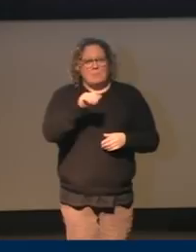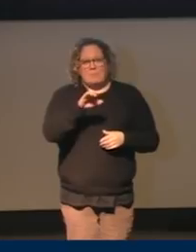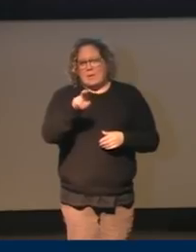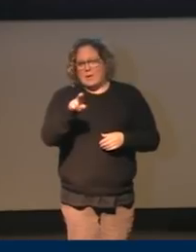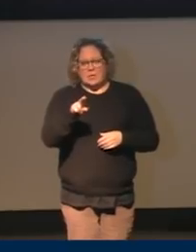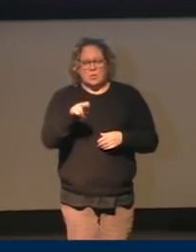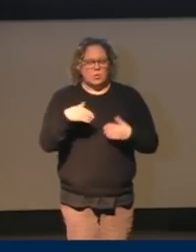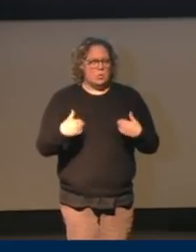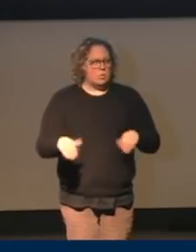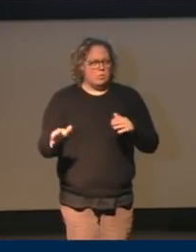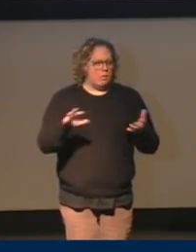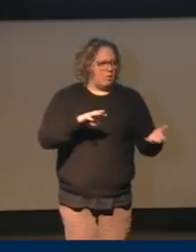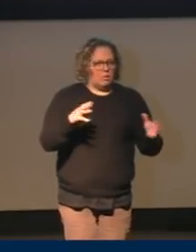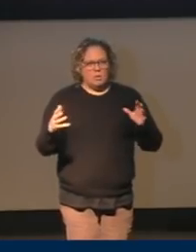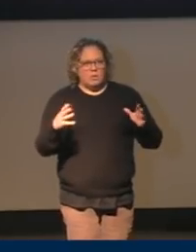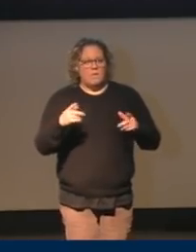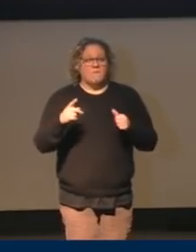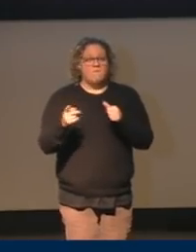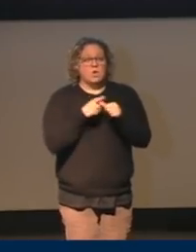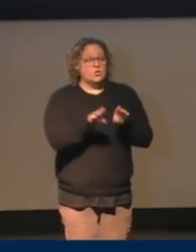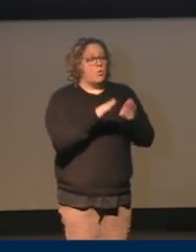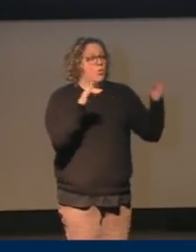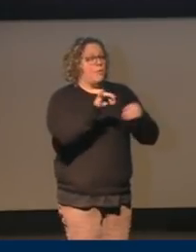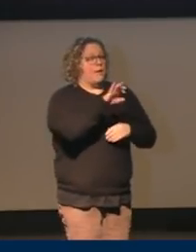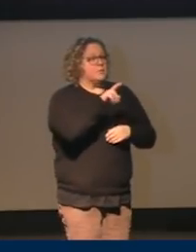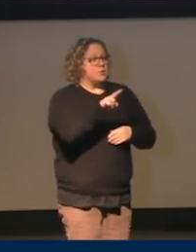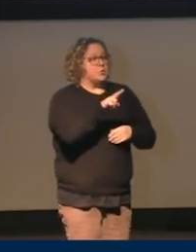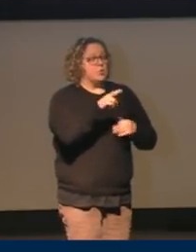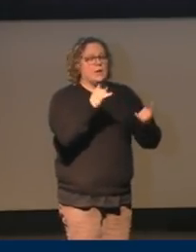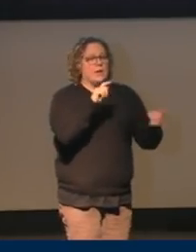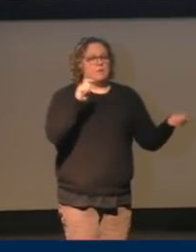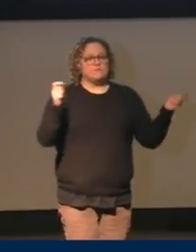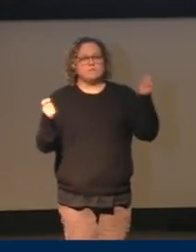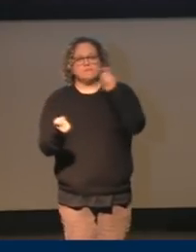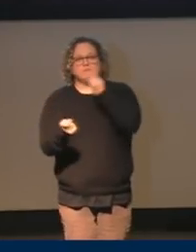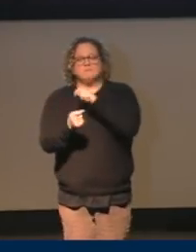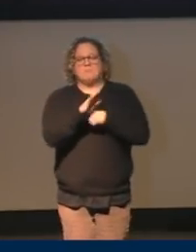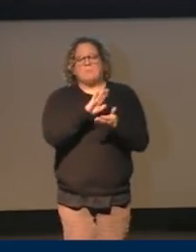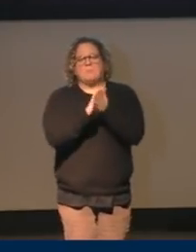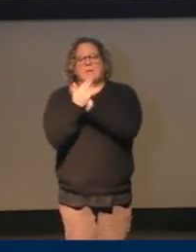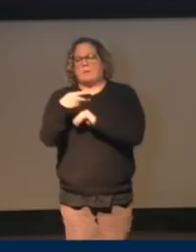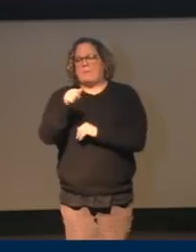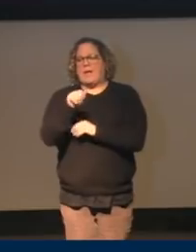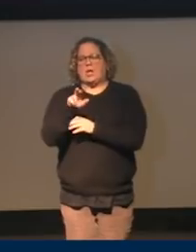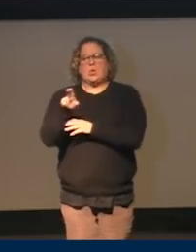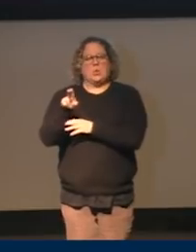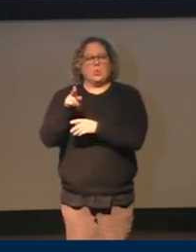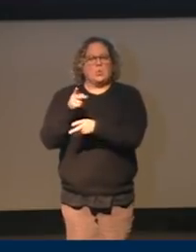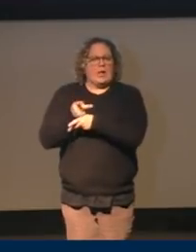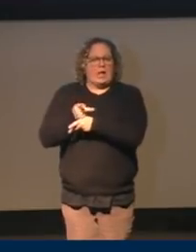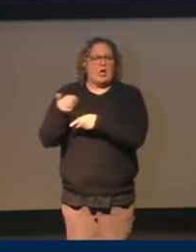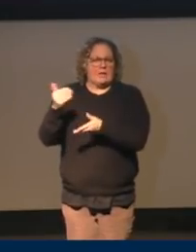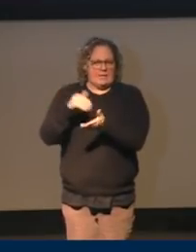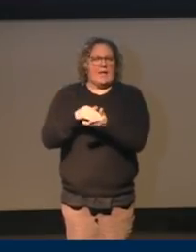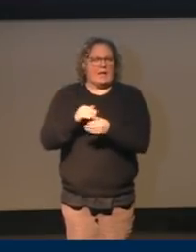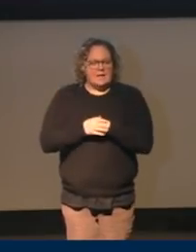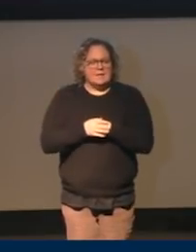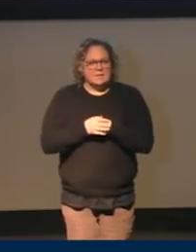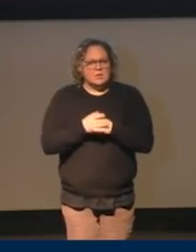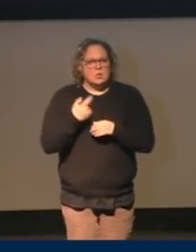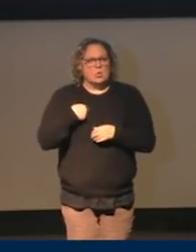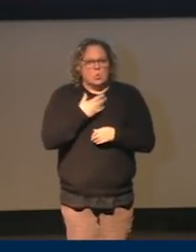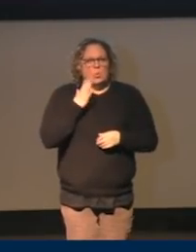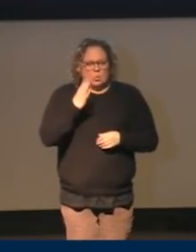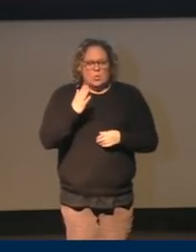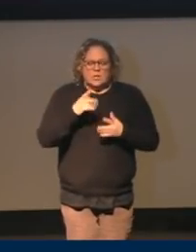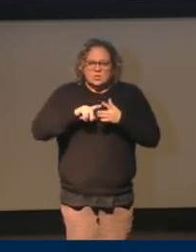We opened them for an ICU, and now they're moving back towards PACU care as we continue to launch and ramp up our